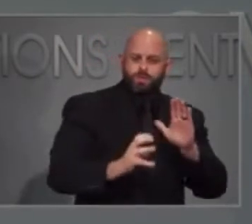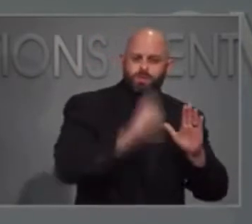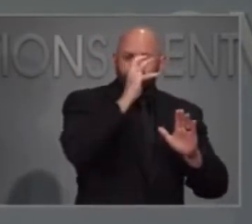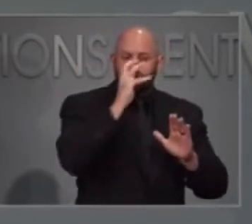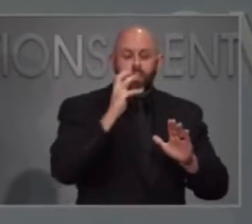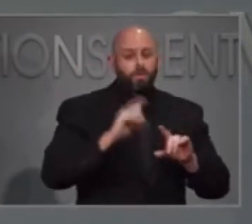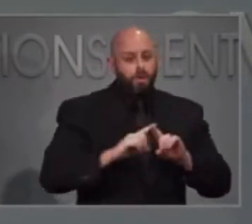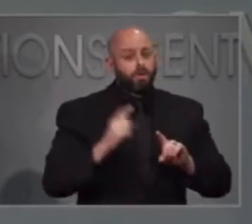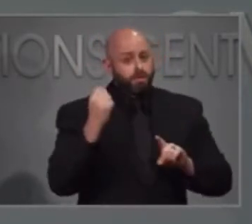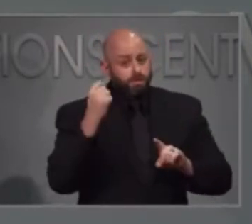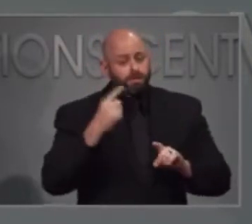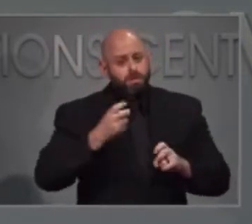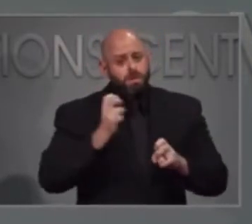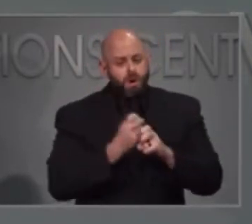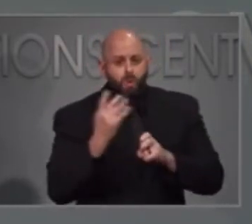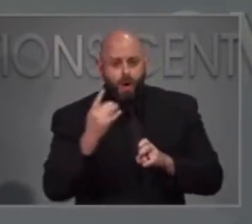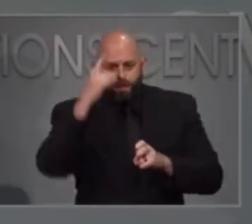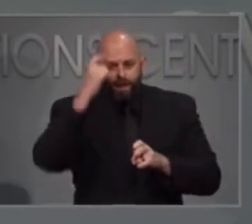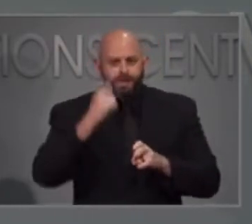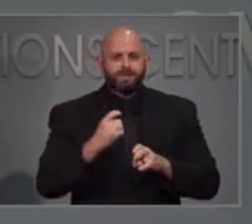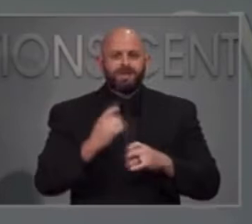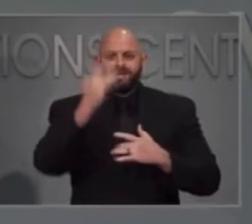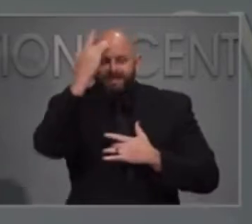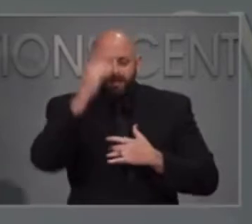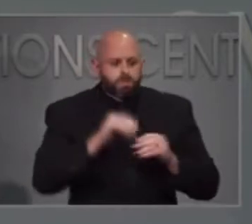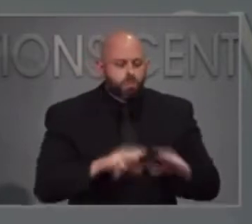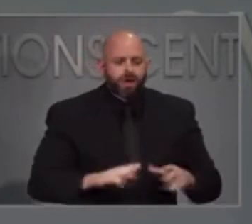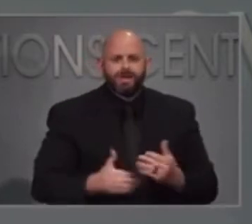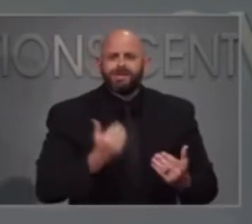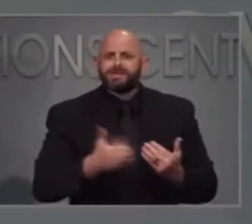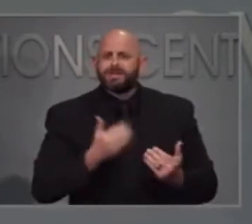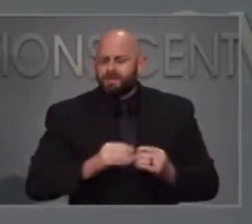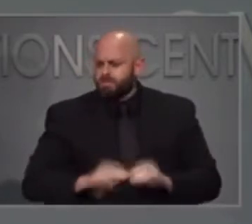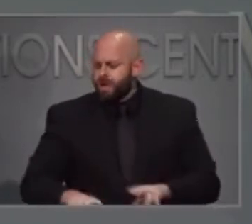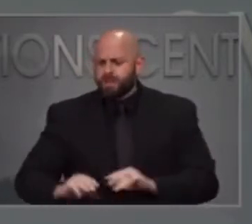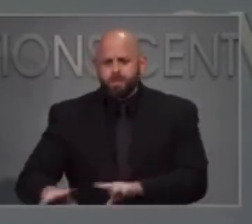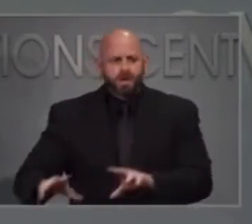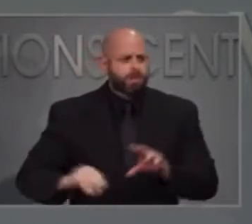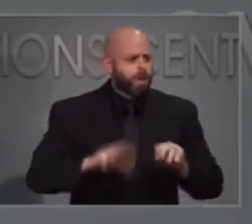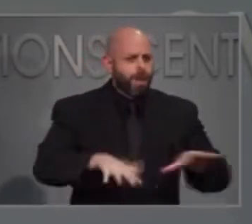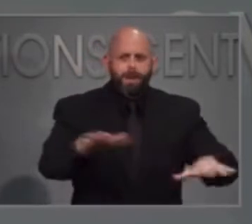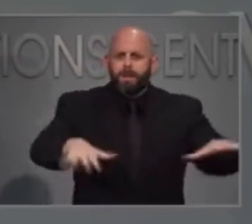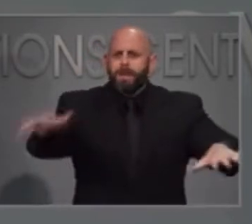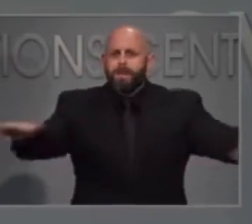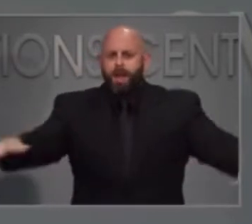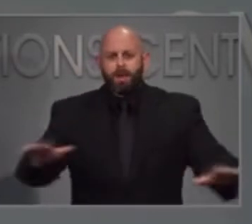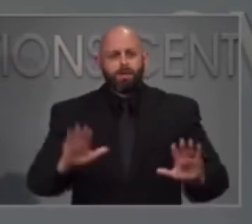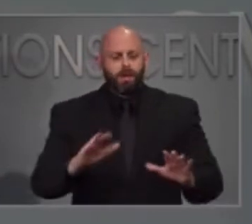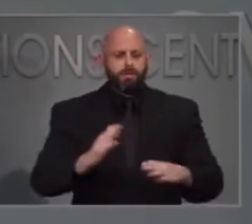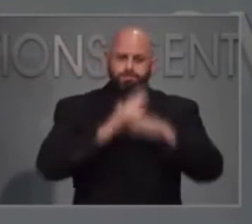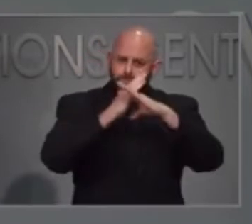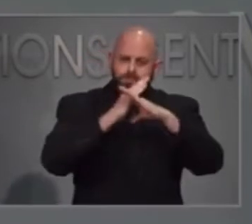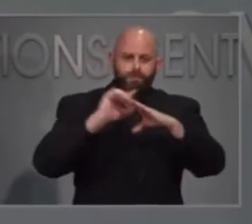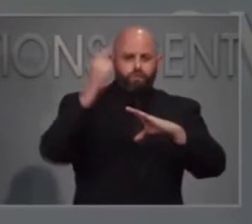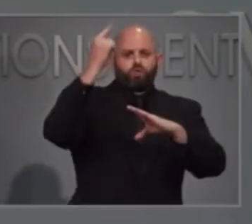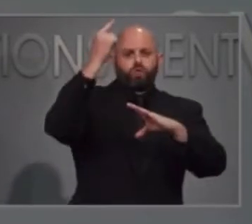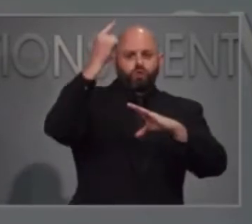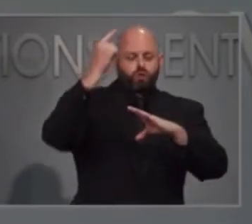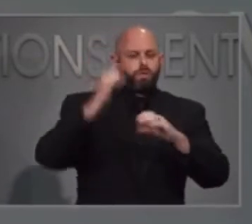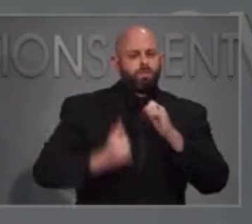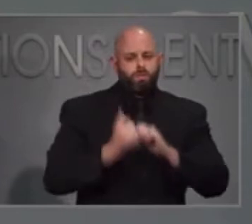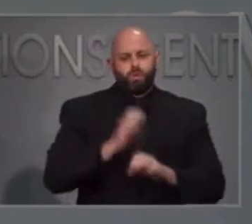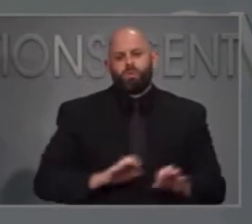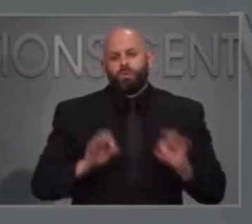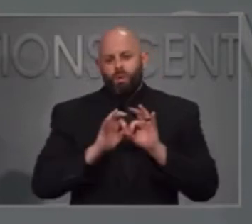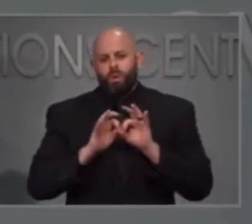as we've seen not just in North Carolina, but around the country and around the world. So I think prevention is really our important focus here, which